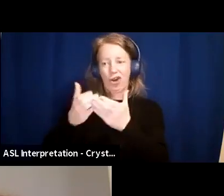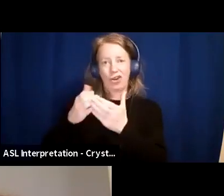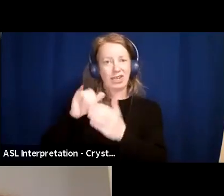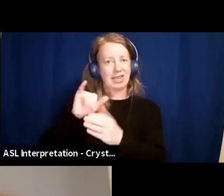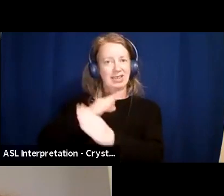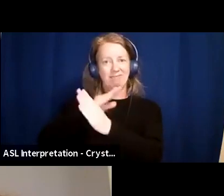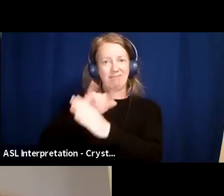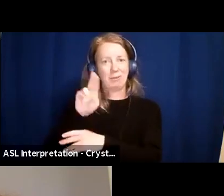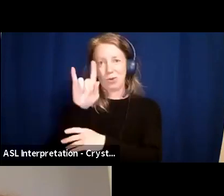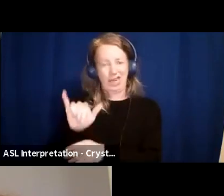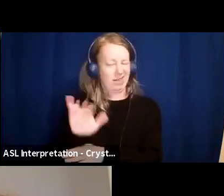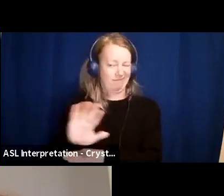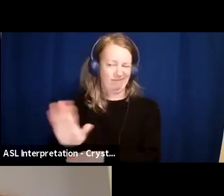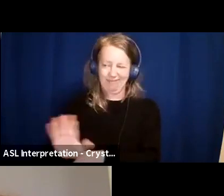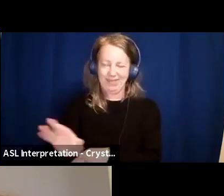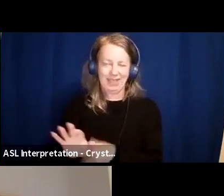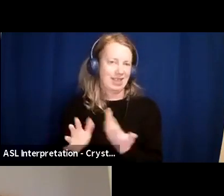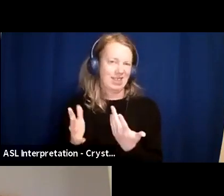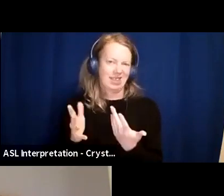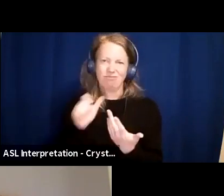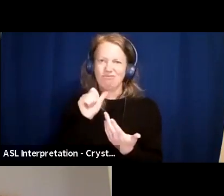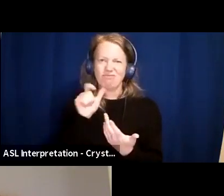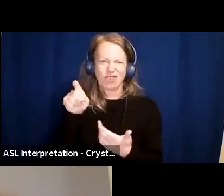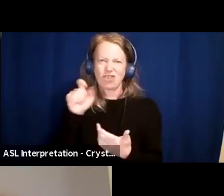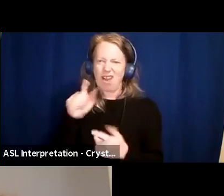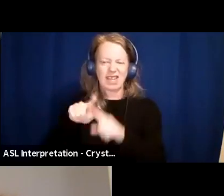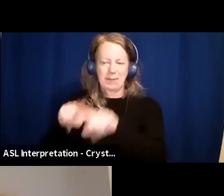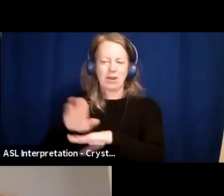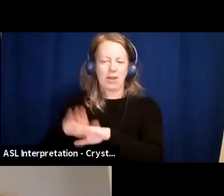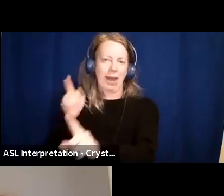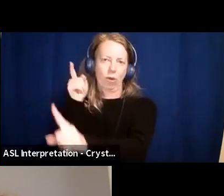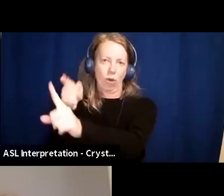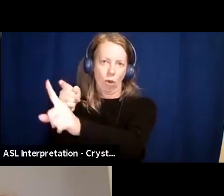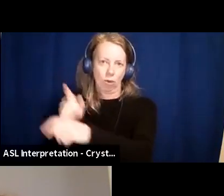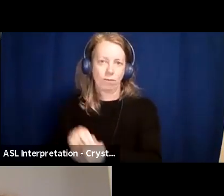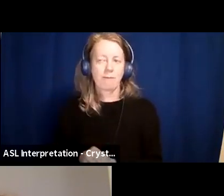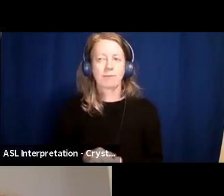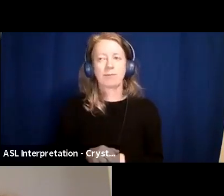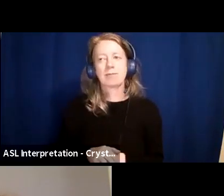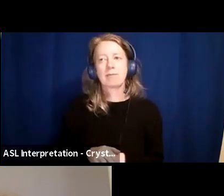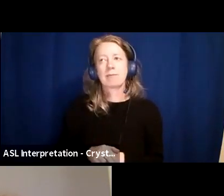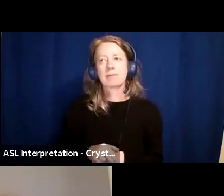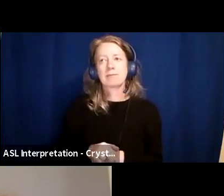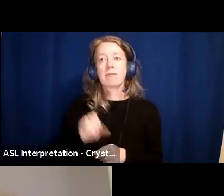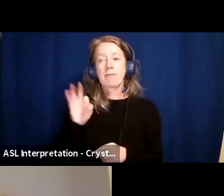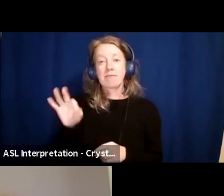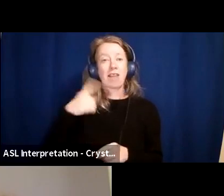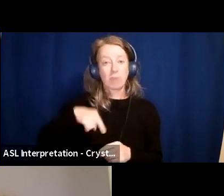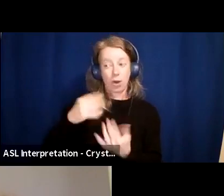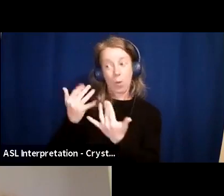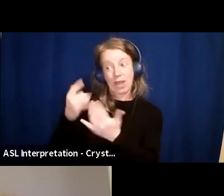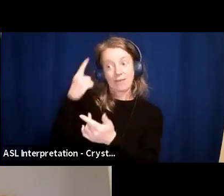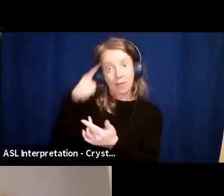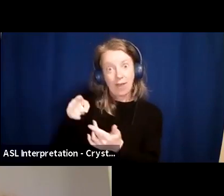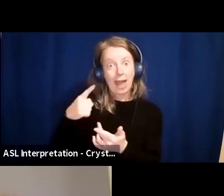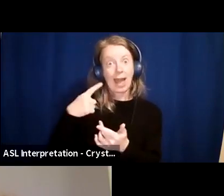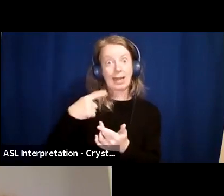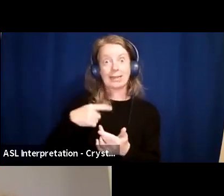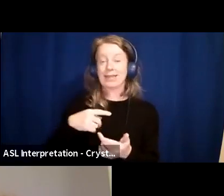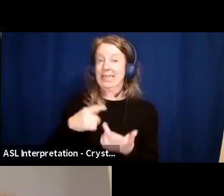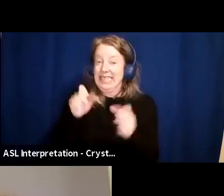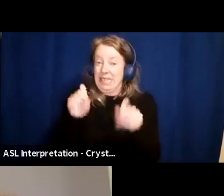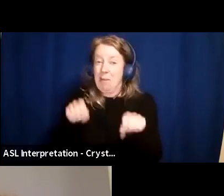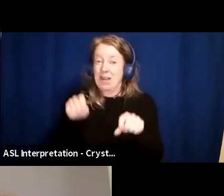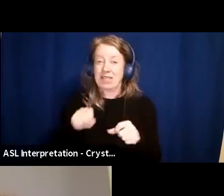can reach by prevention. Else we run the risk of mutating, the virus getting too strong and mutating itself,